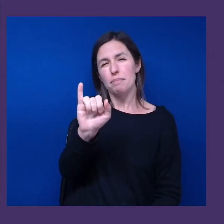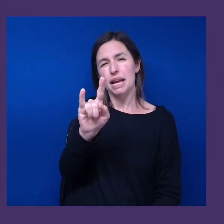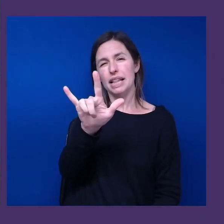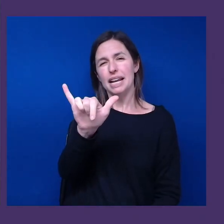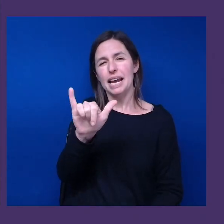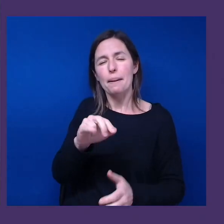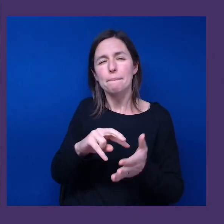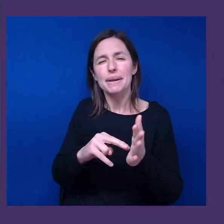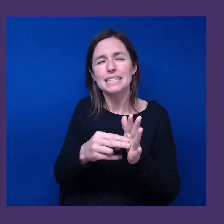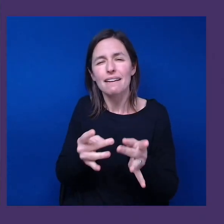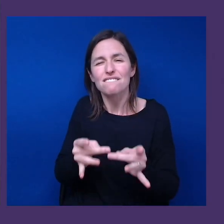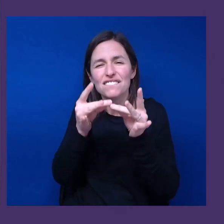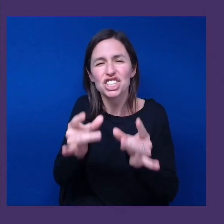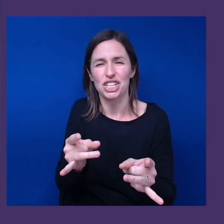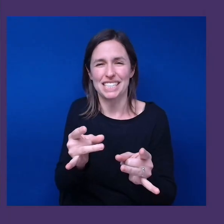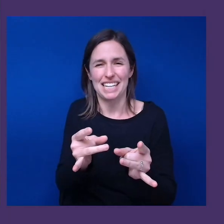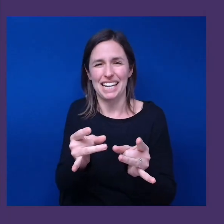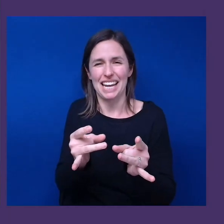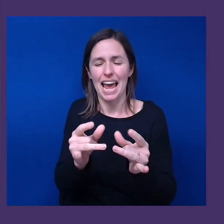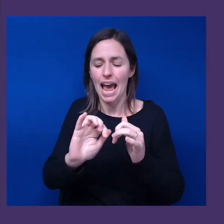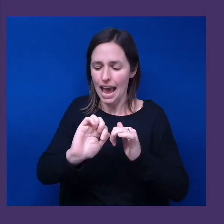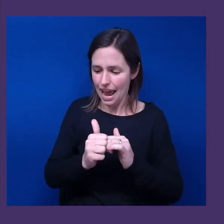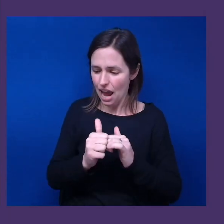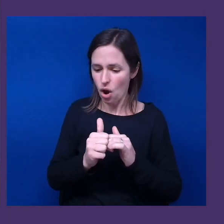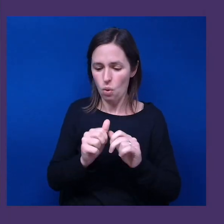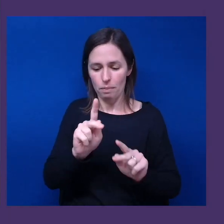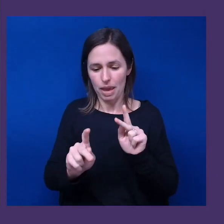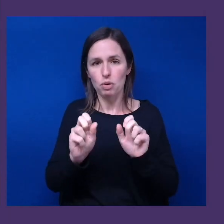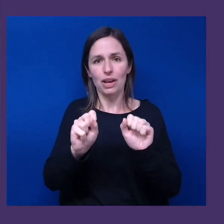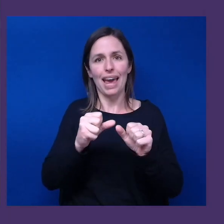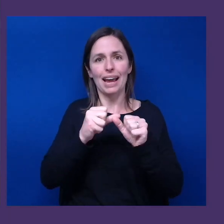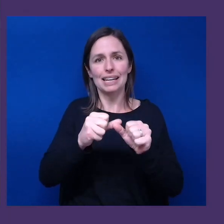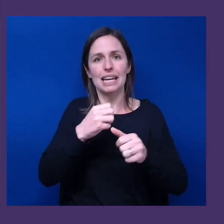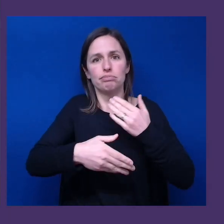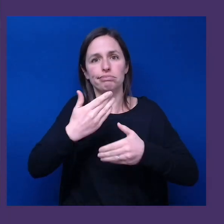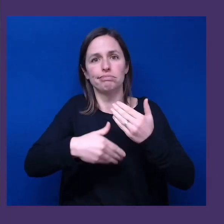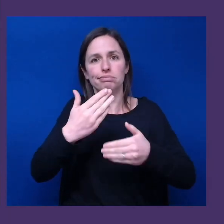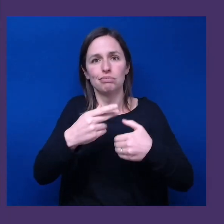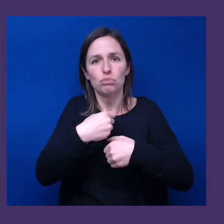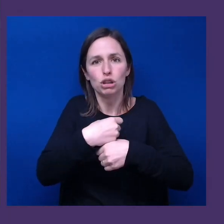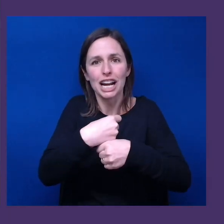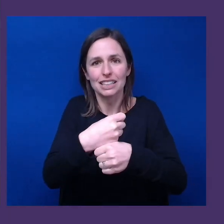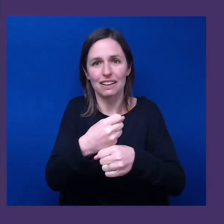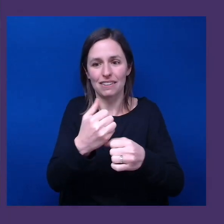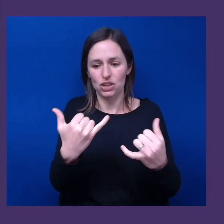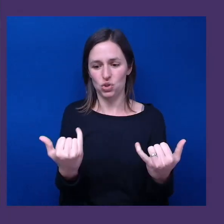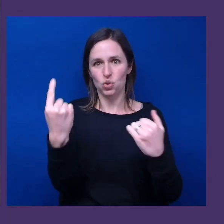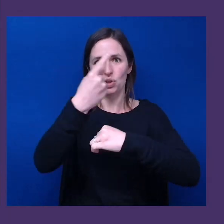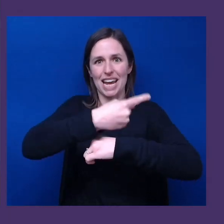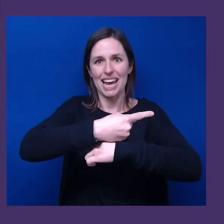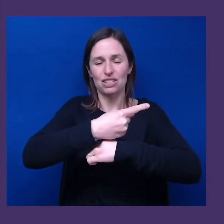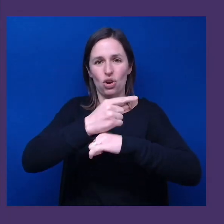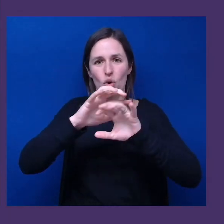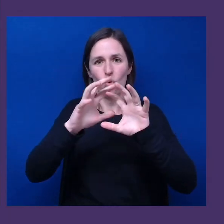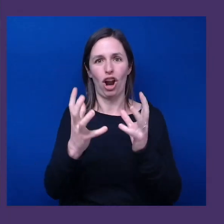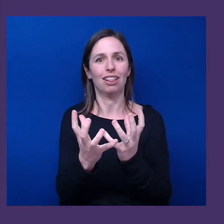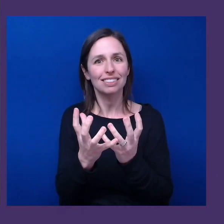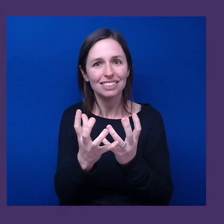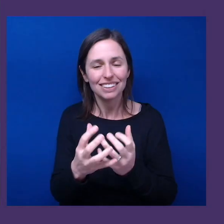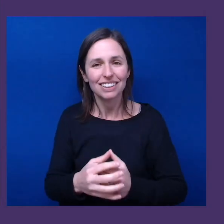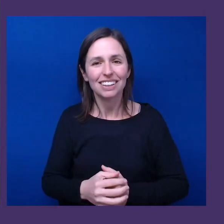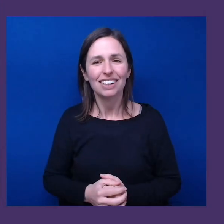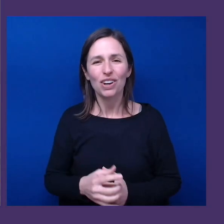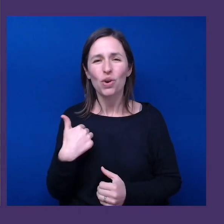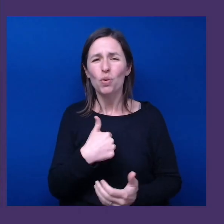productive in today's world. So that's just one example. We have so many UIs